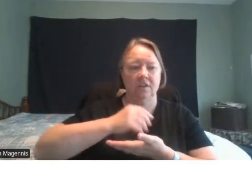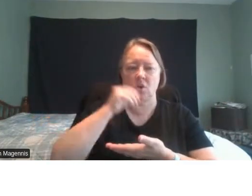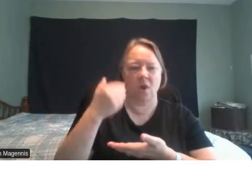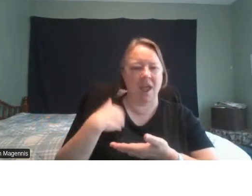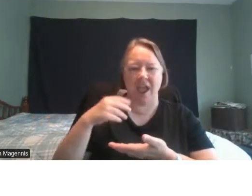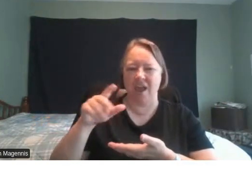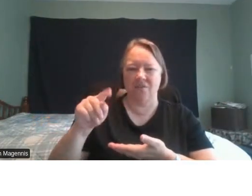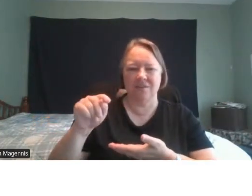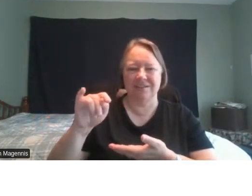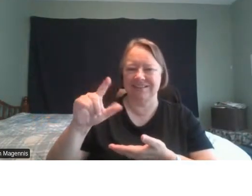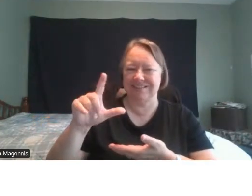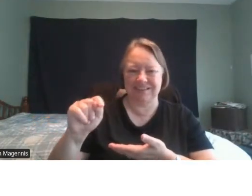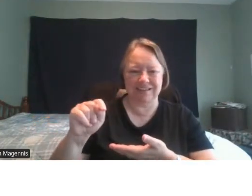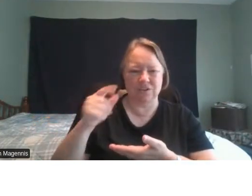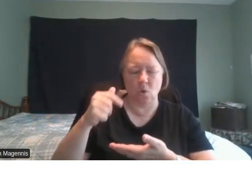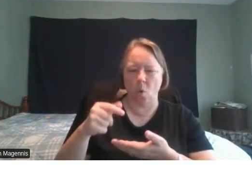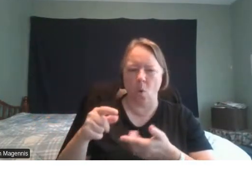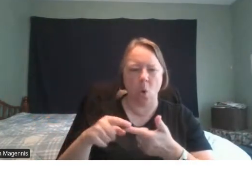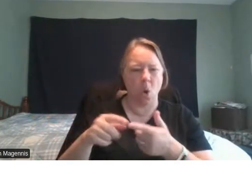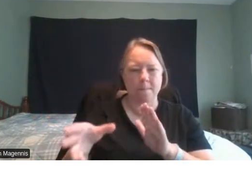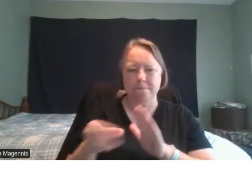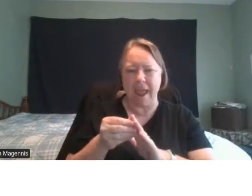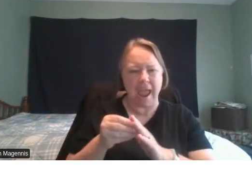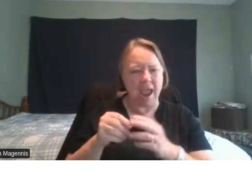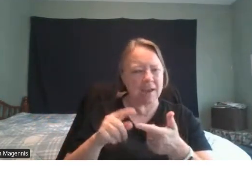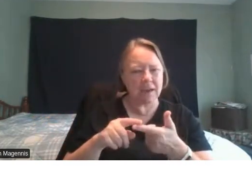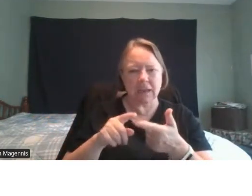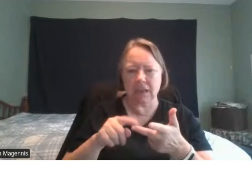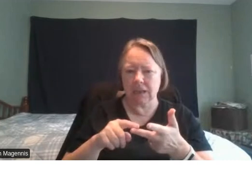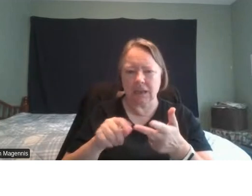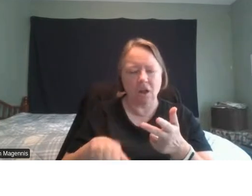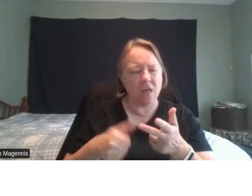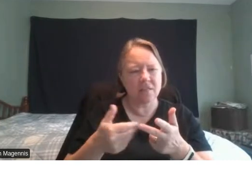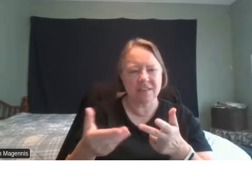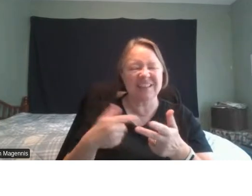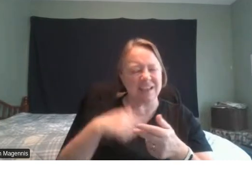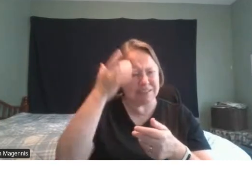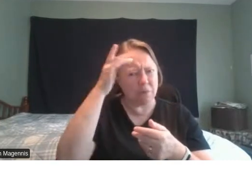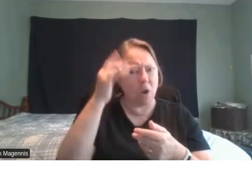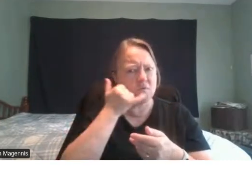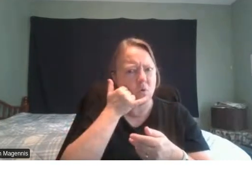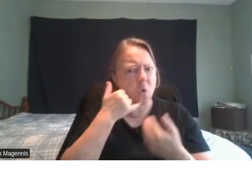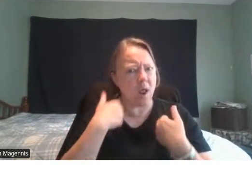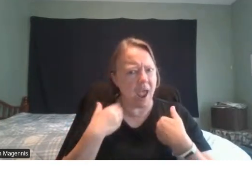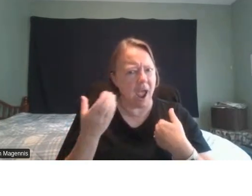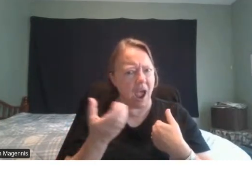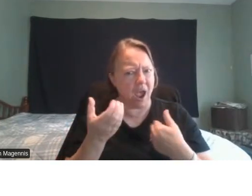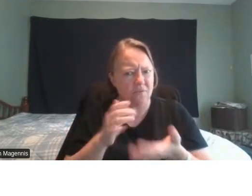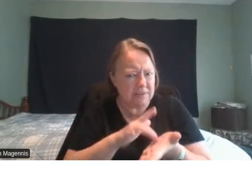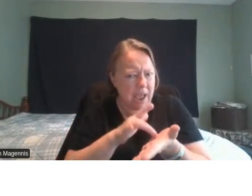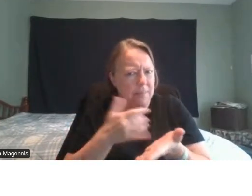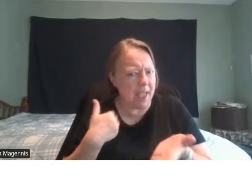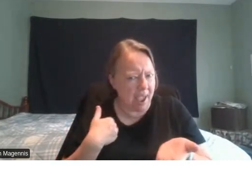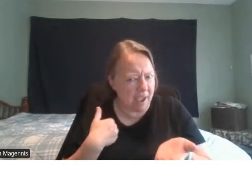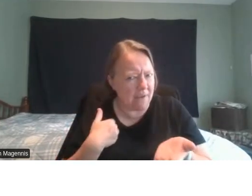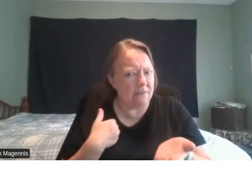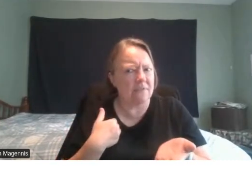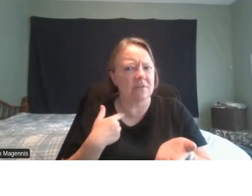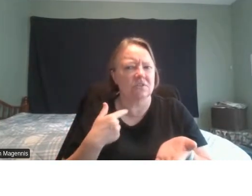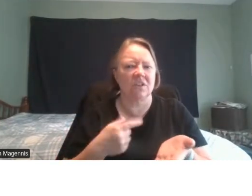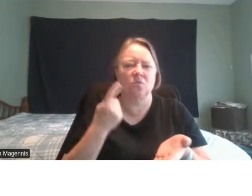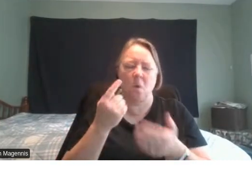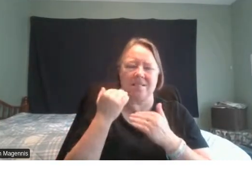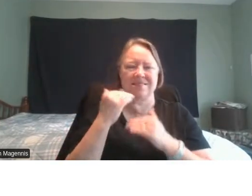magnet sensors, any of these additional ones that we often get in smartphones or tablets. So that is one limitation